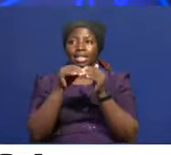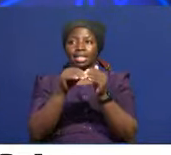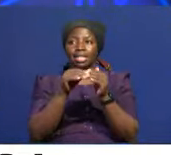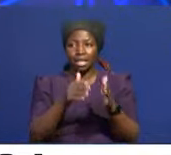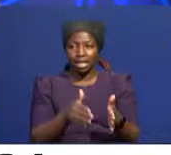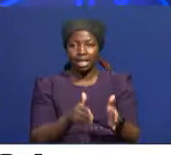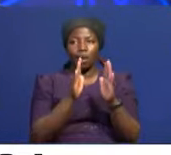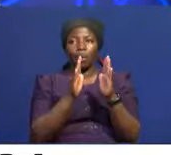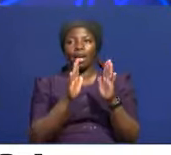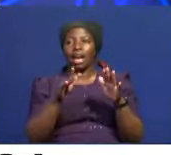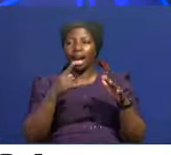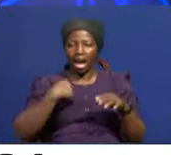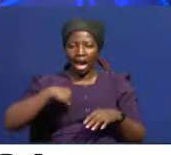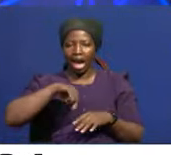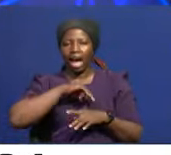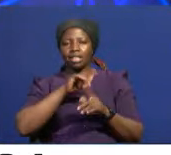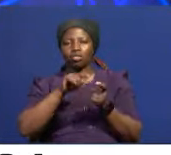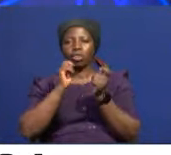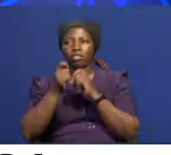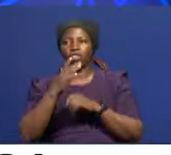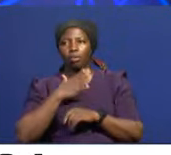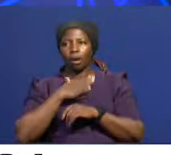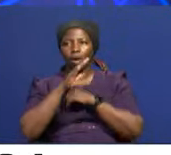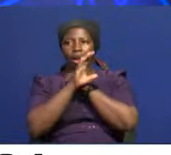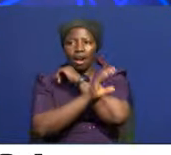way we transform our country.